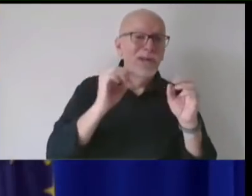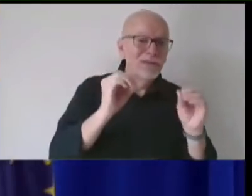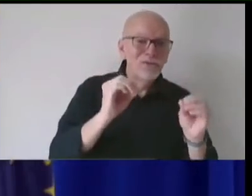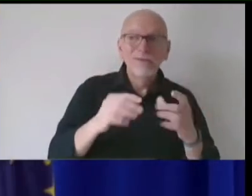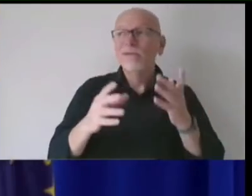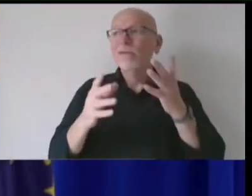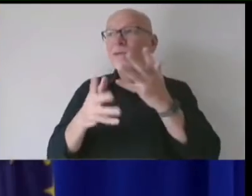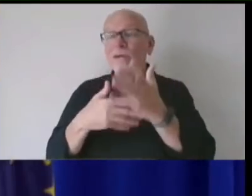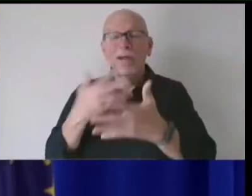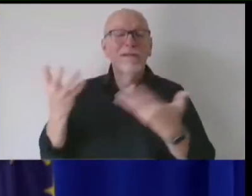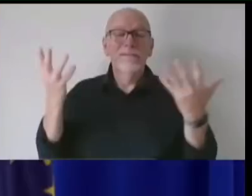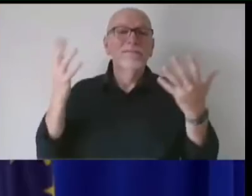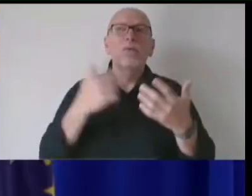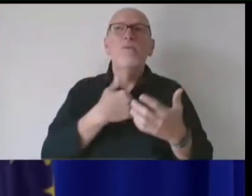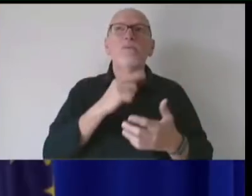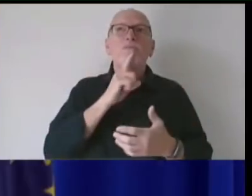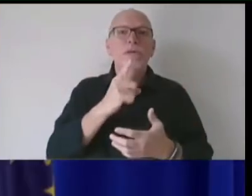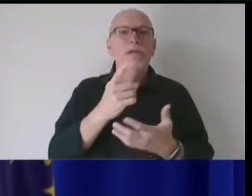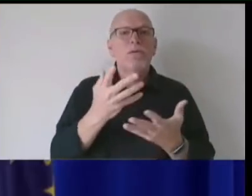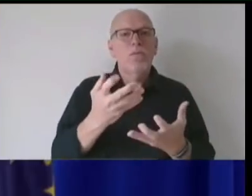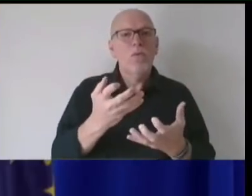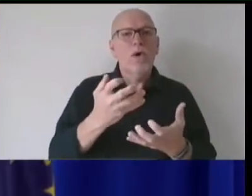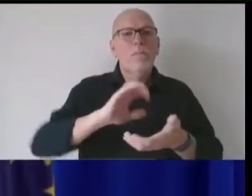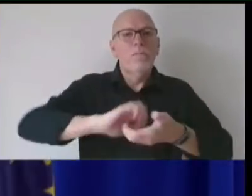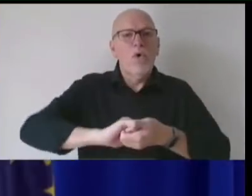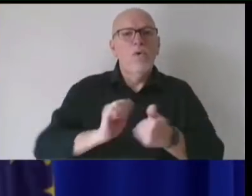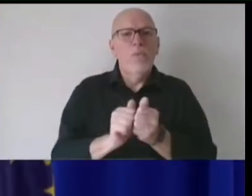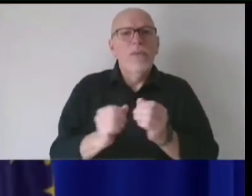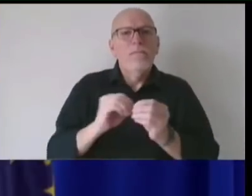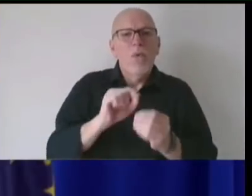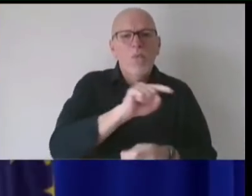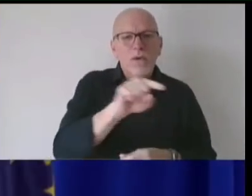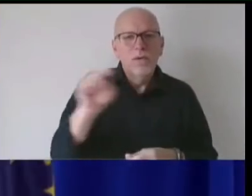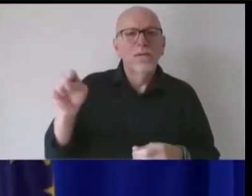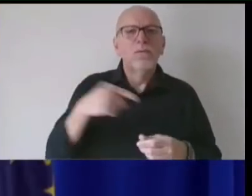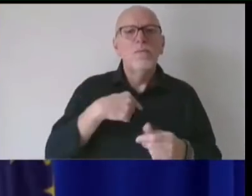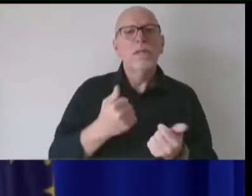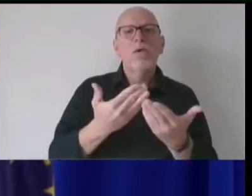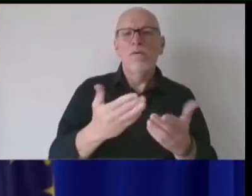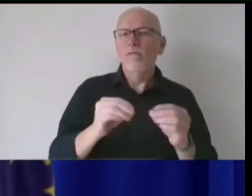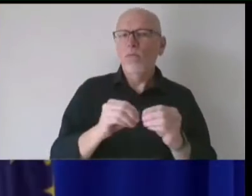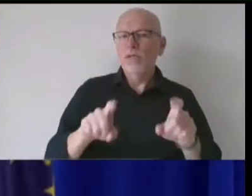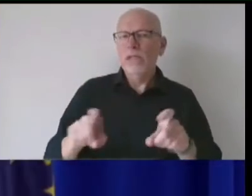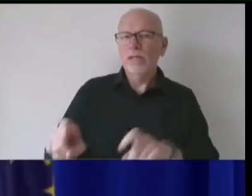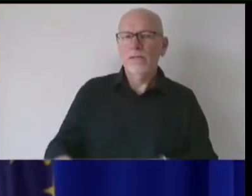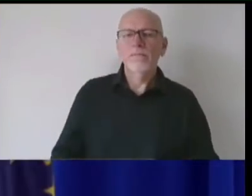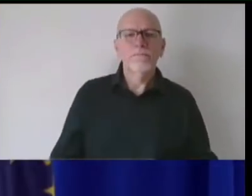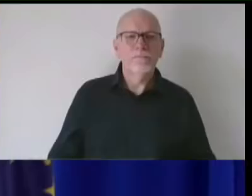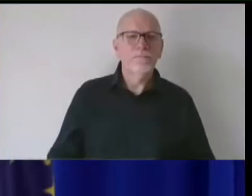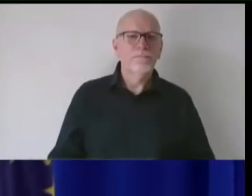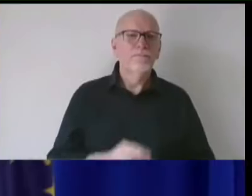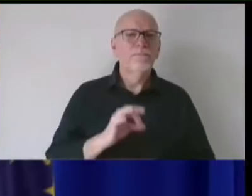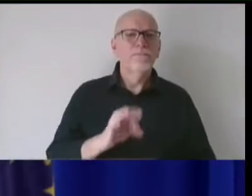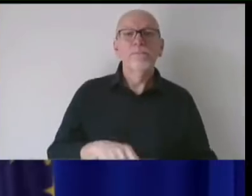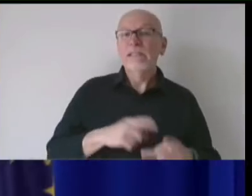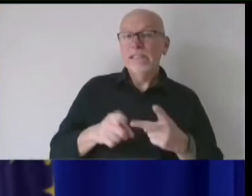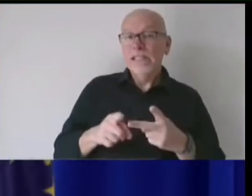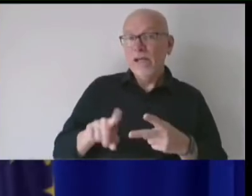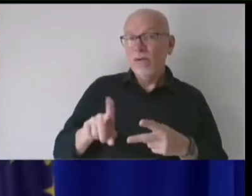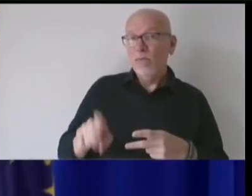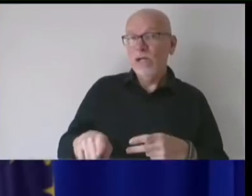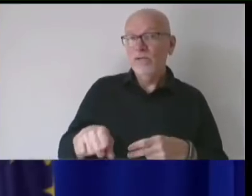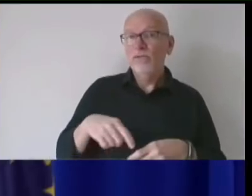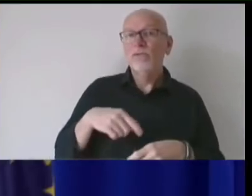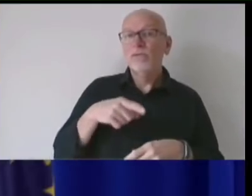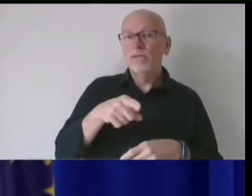the state. We would really like to be able to partner with more of them to be able to offer testing. And then my second question was a follow-up on something you just said, Dr.